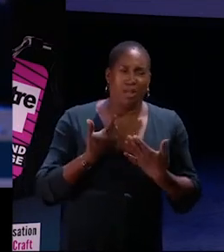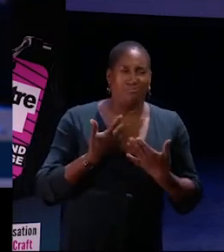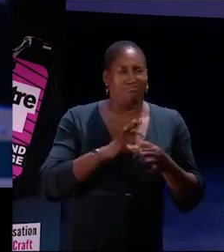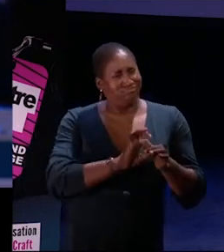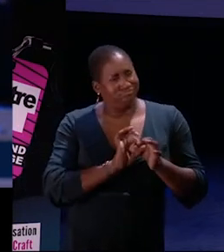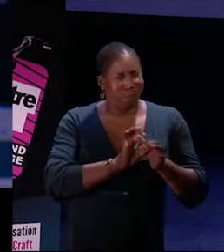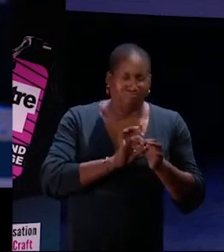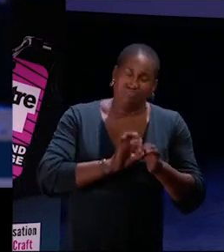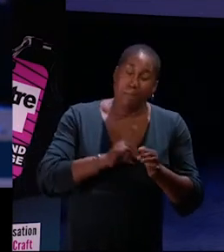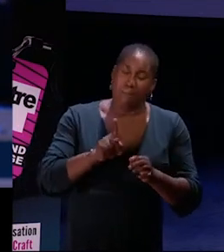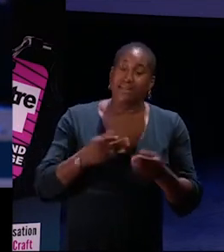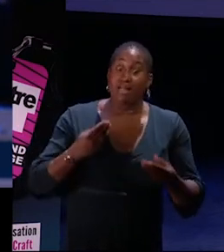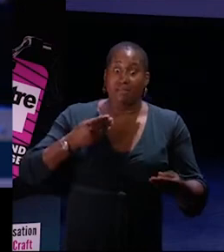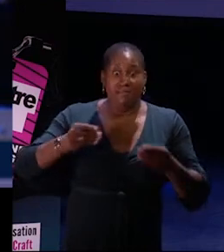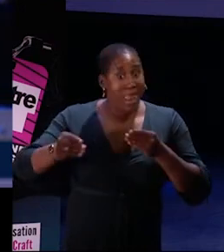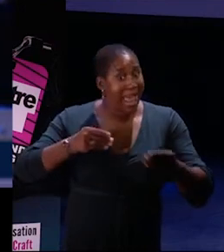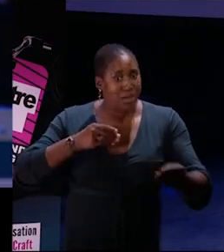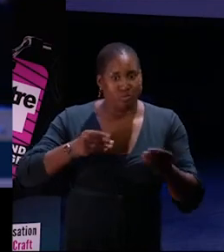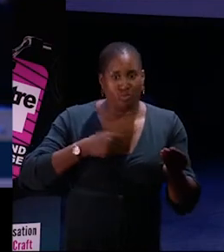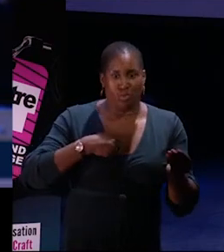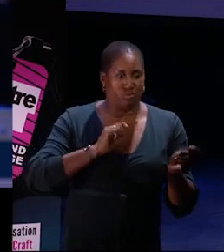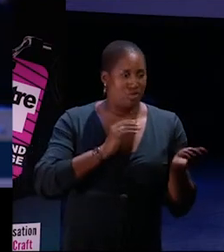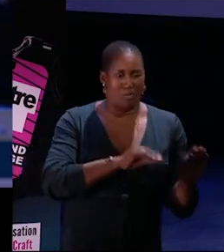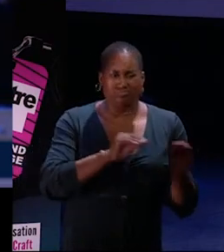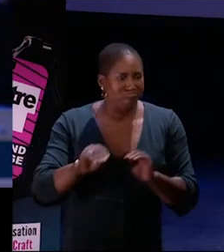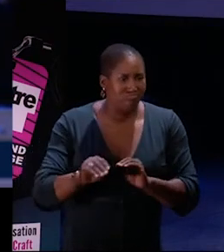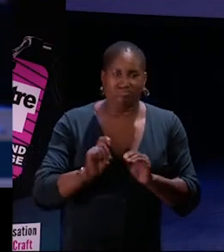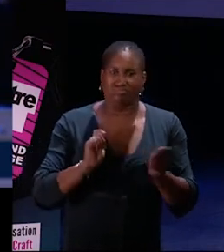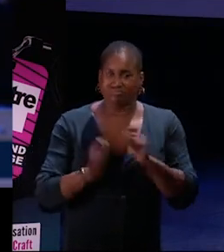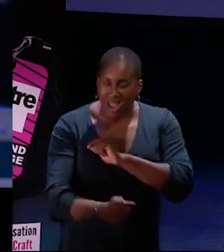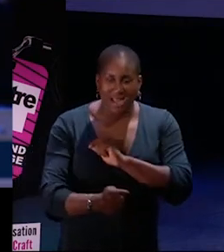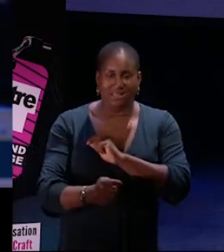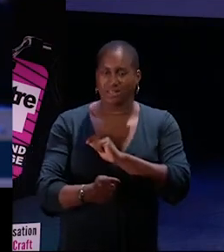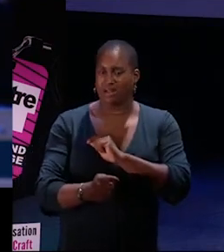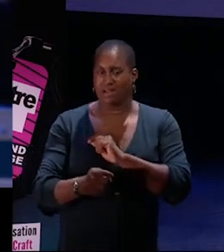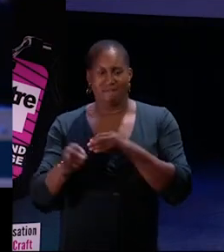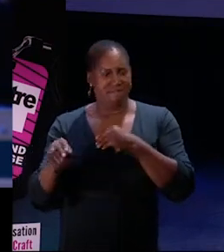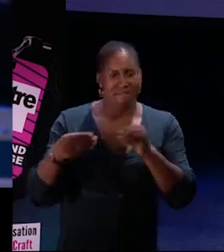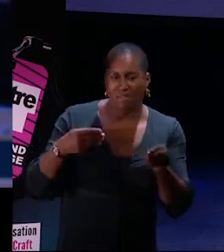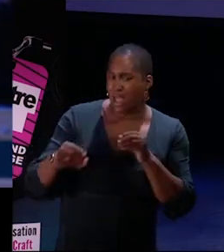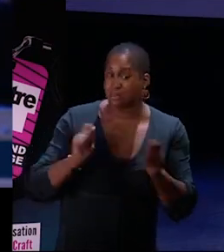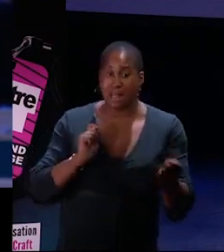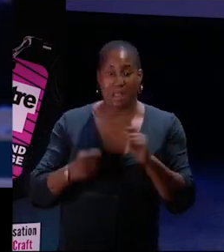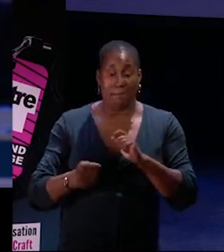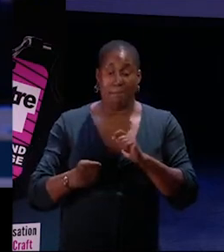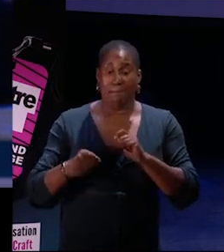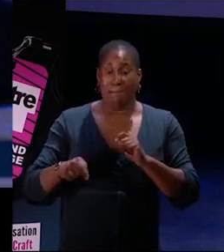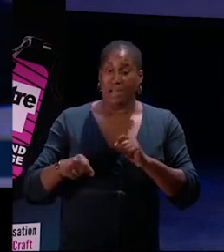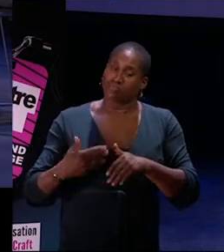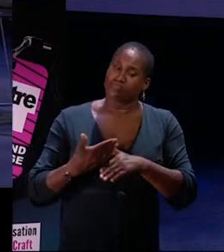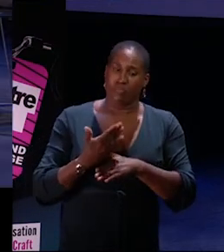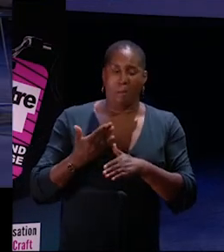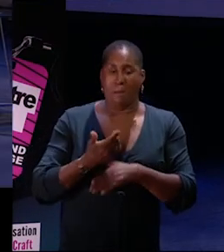can change, you can move, you can adapt, you can learn something new, and it does allow you to do that as well. You're not